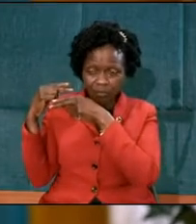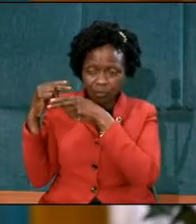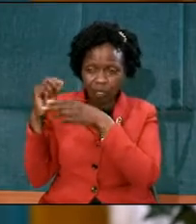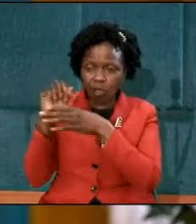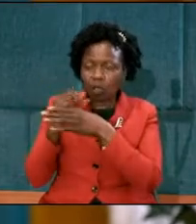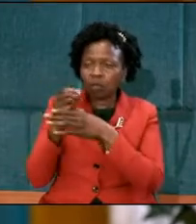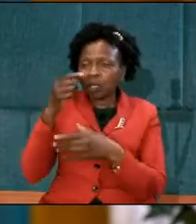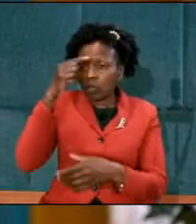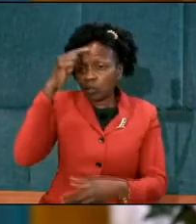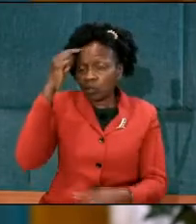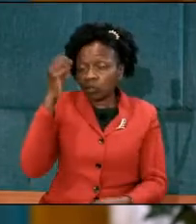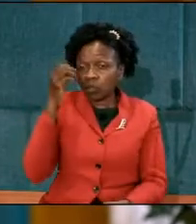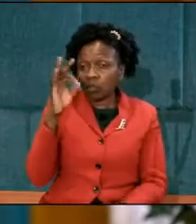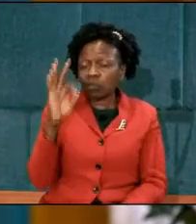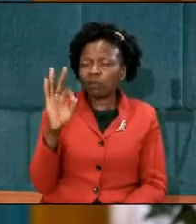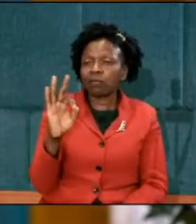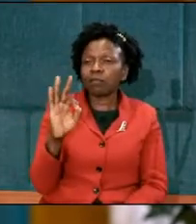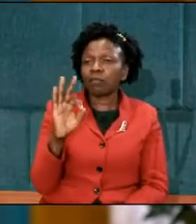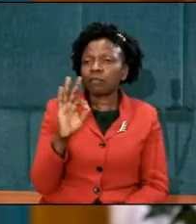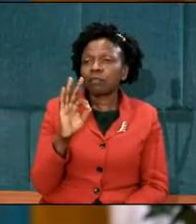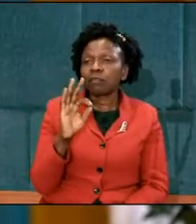or because of their